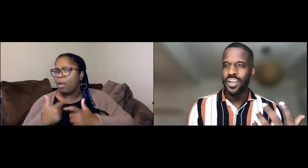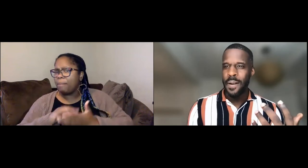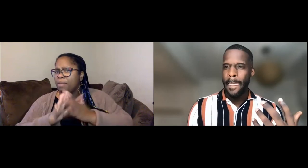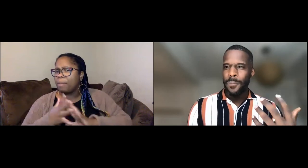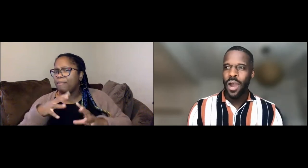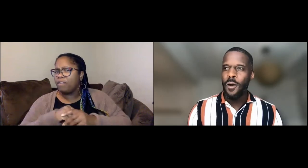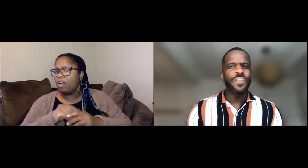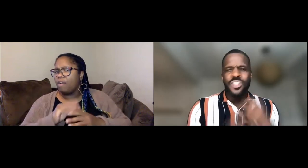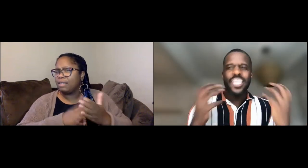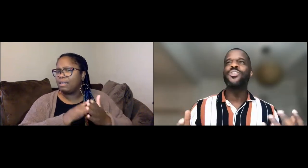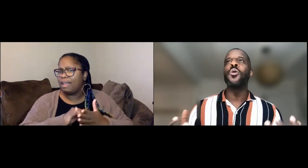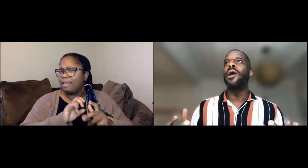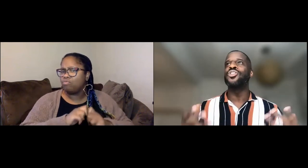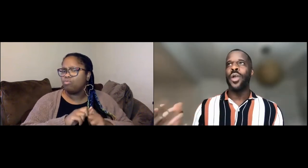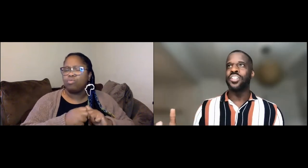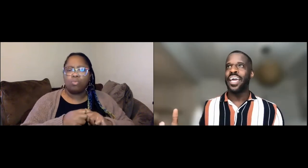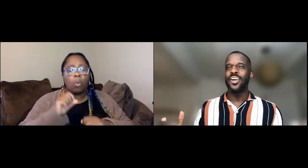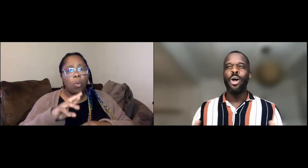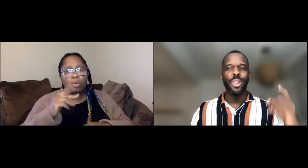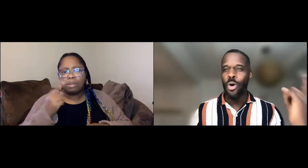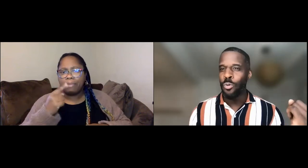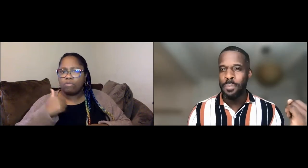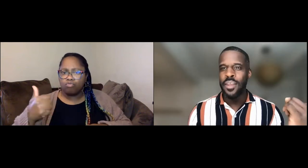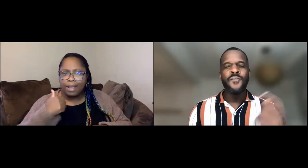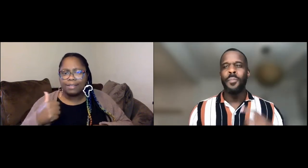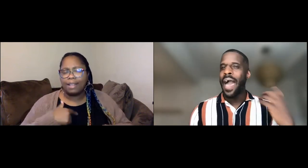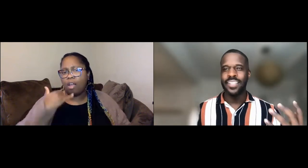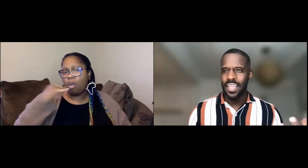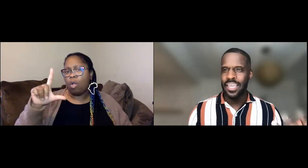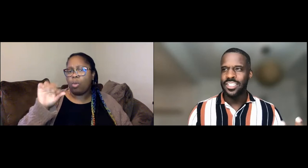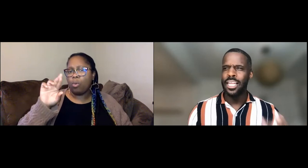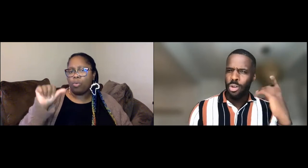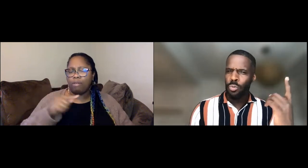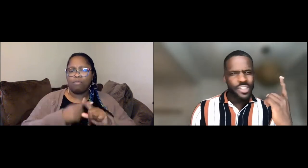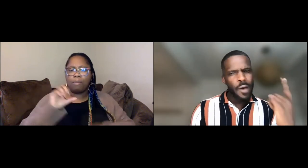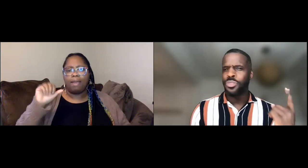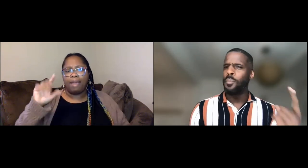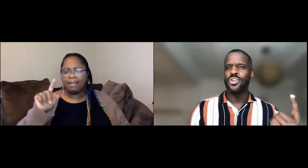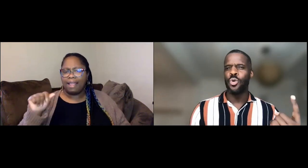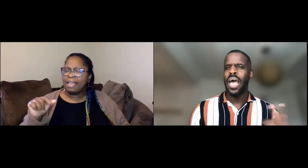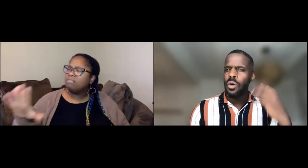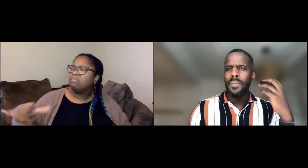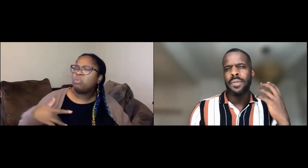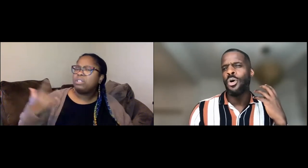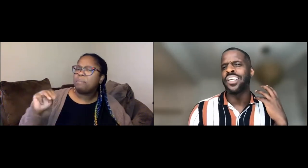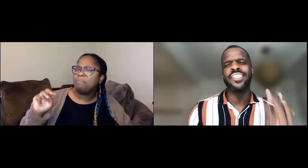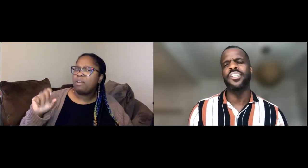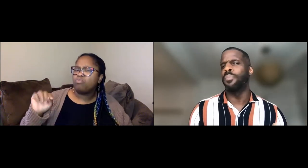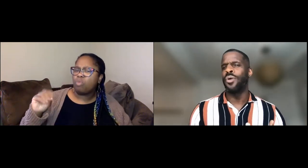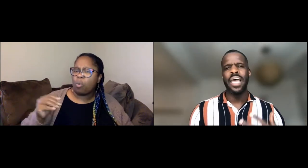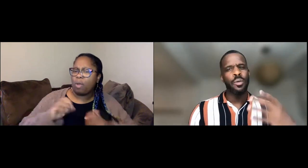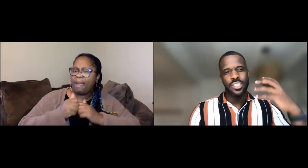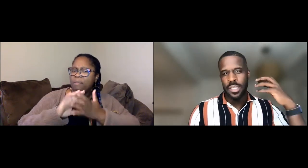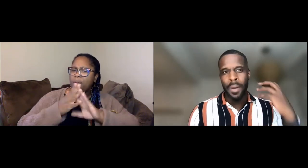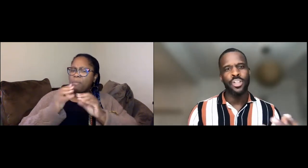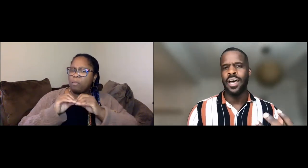involved? Right? Or if there's an issue about transit, I can call Laura Raymond from ACT-LA and say, Lauren, what's up with the Metro and how can we make it more accessible